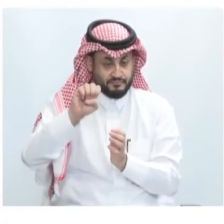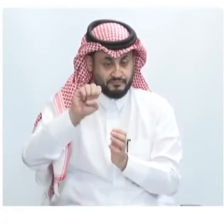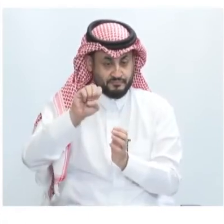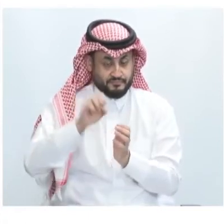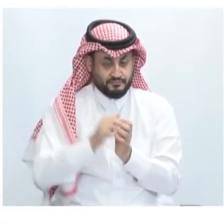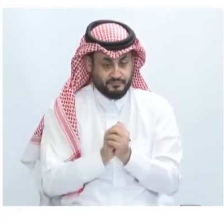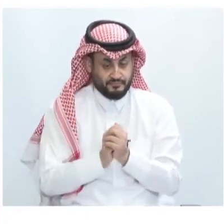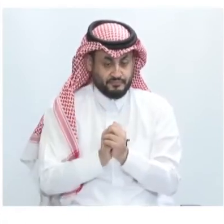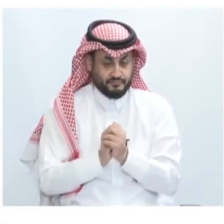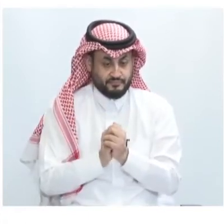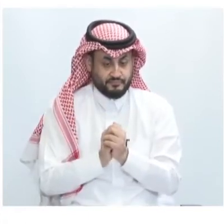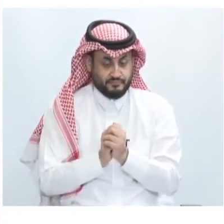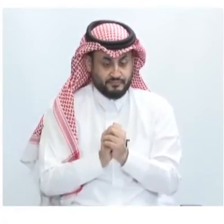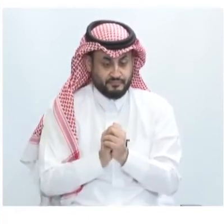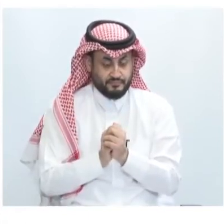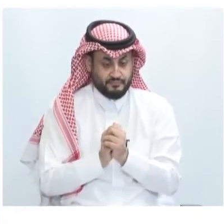E,